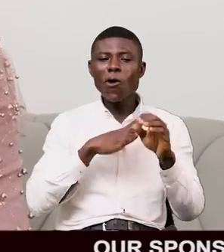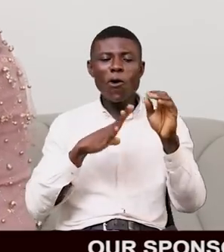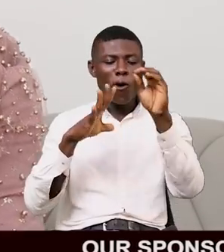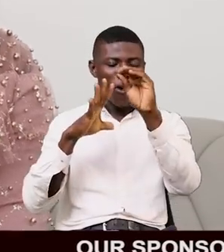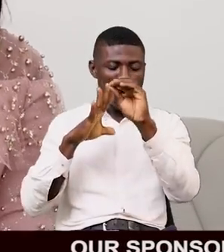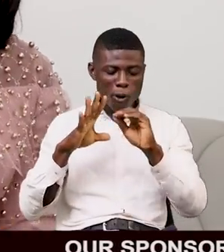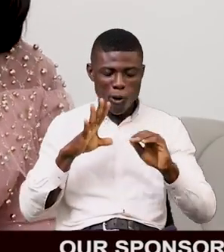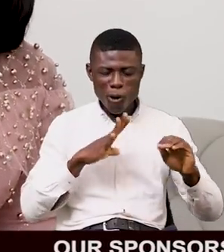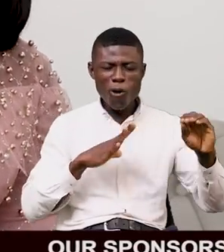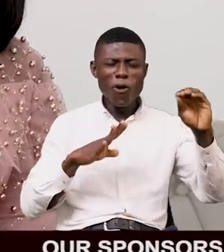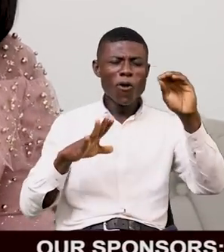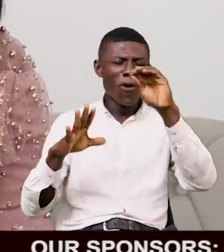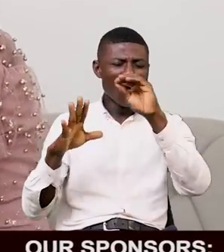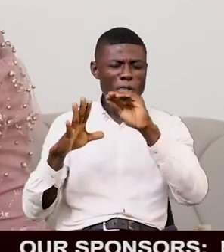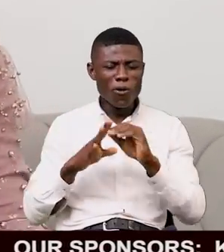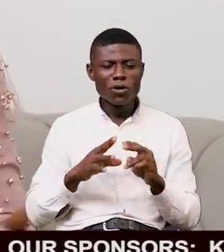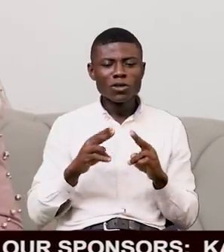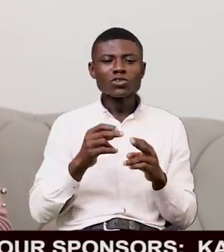Miami yo